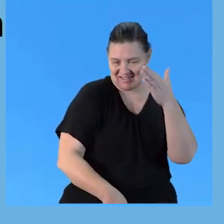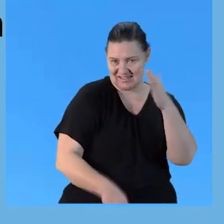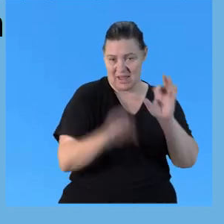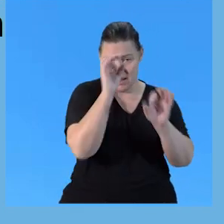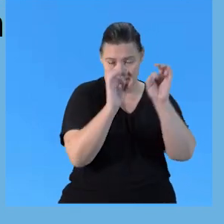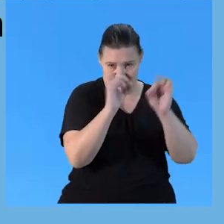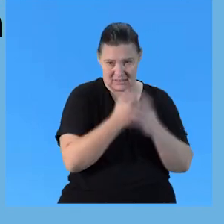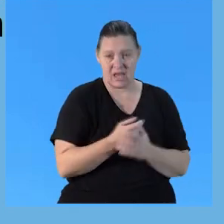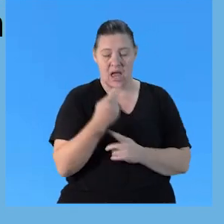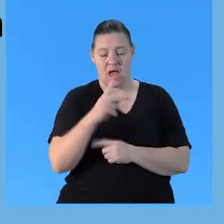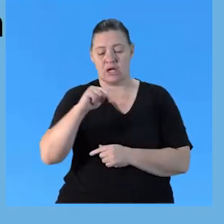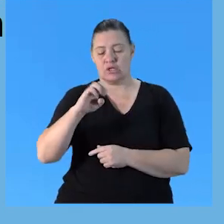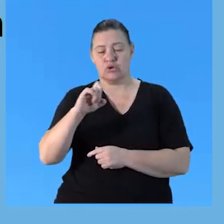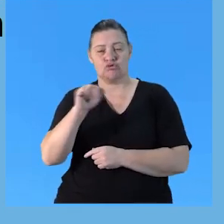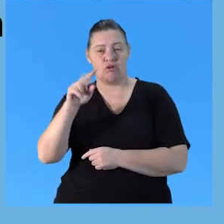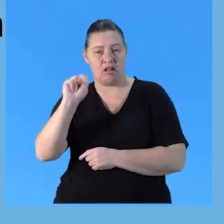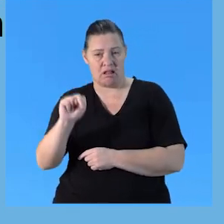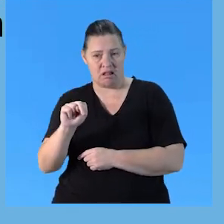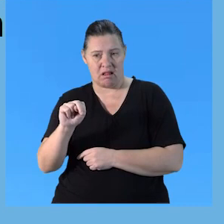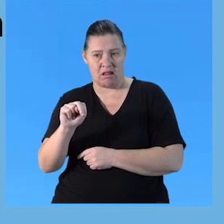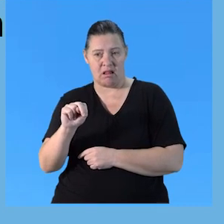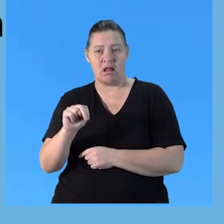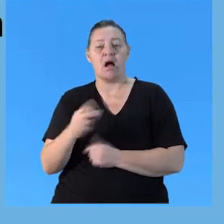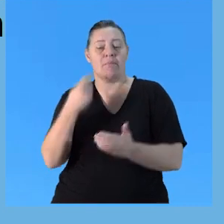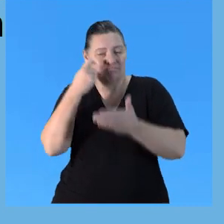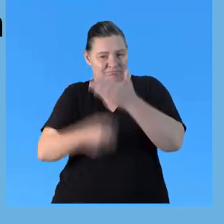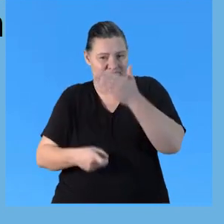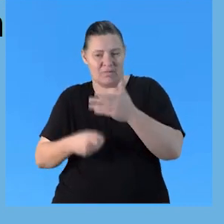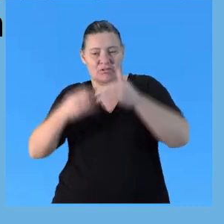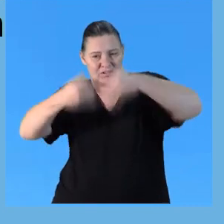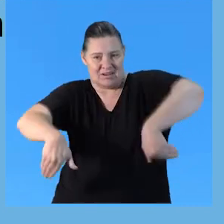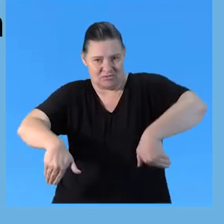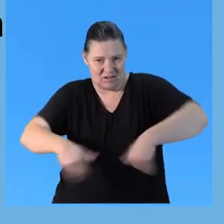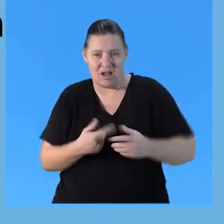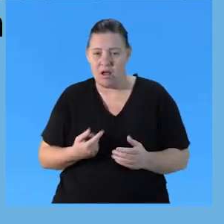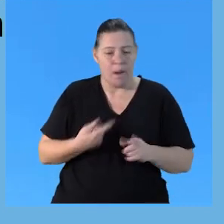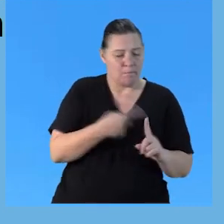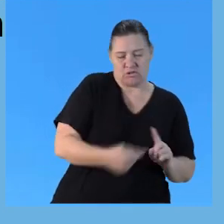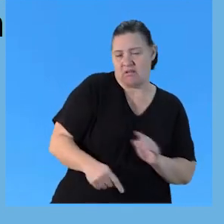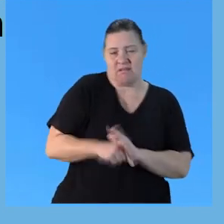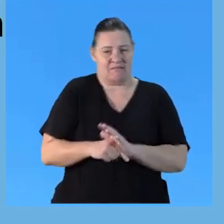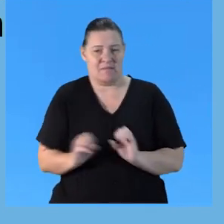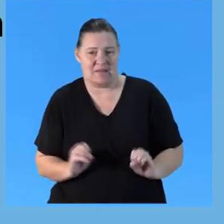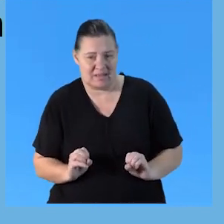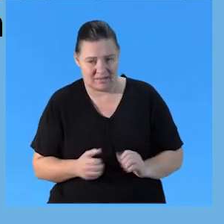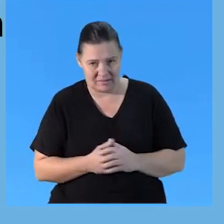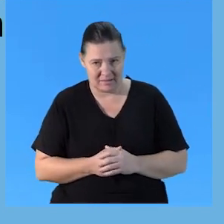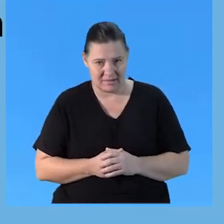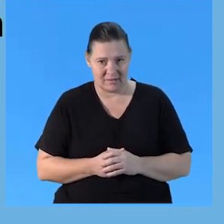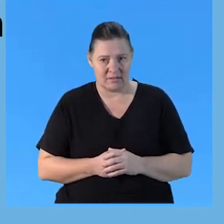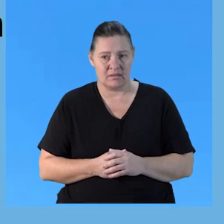this allows for the current to flow from one terminal to the next. So the current will then be able to